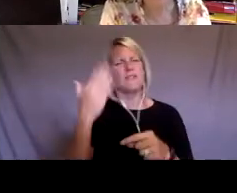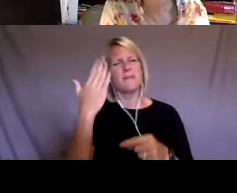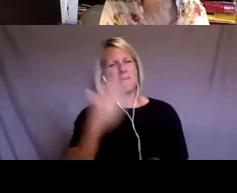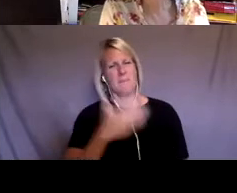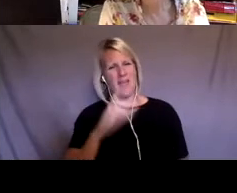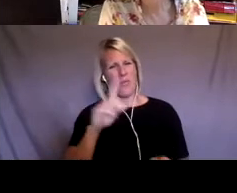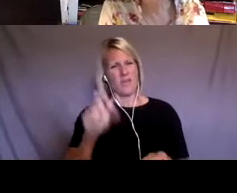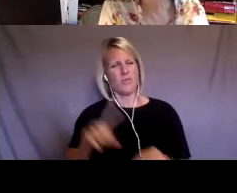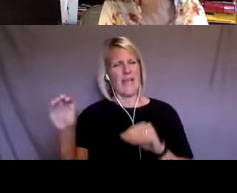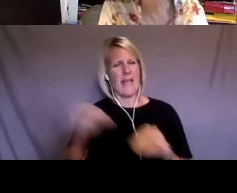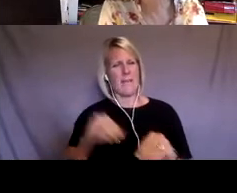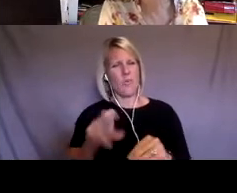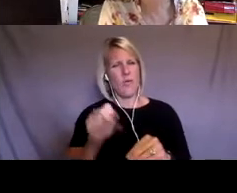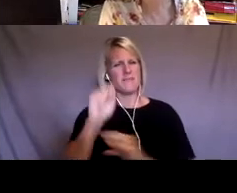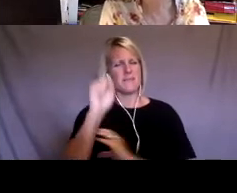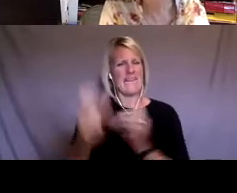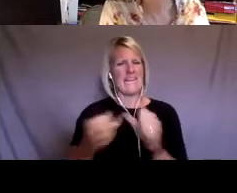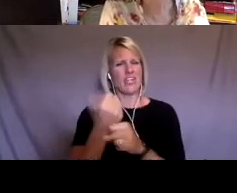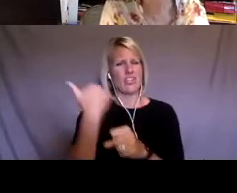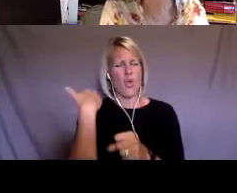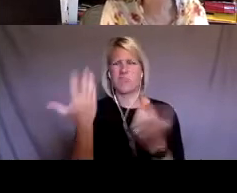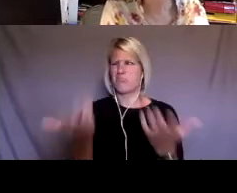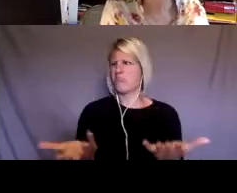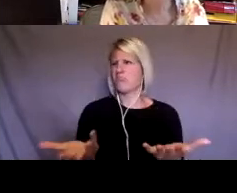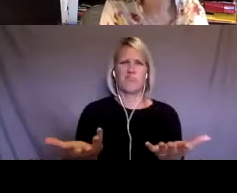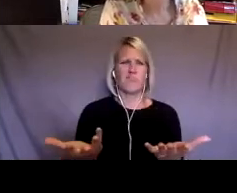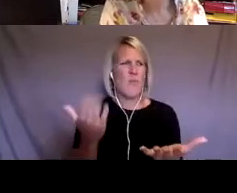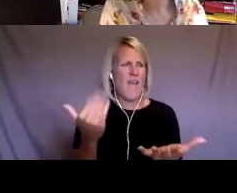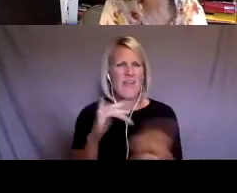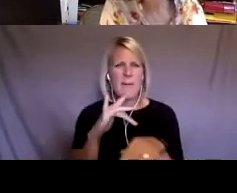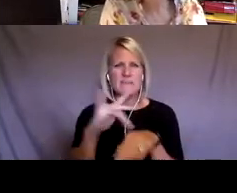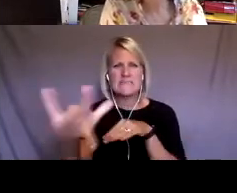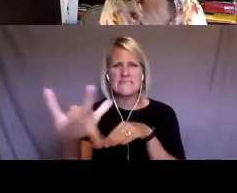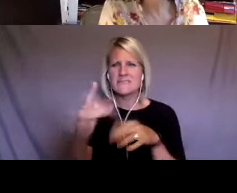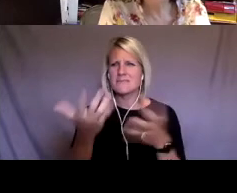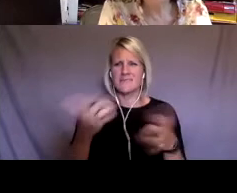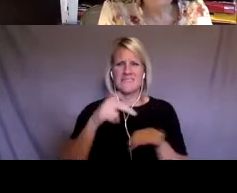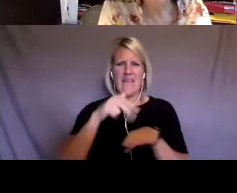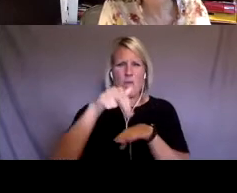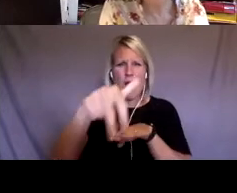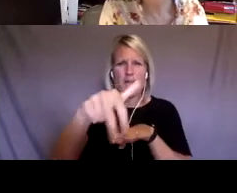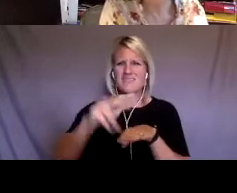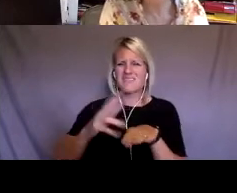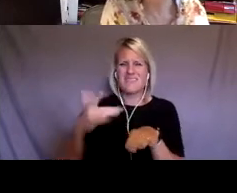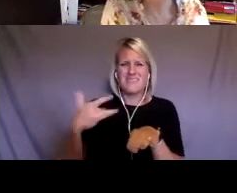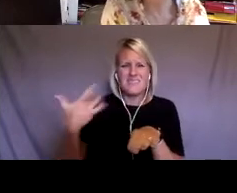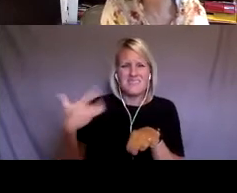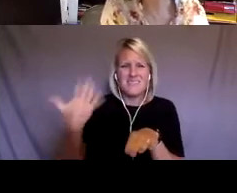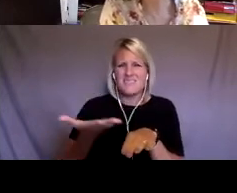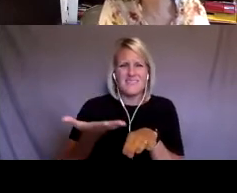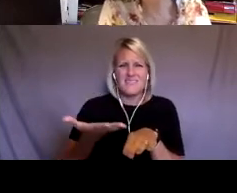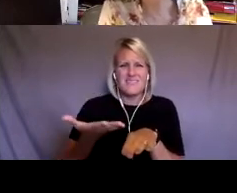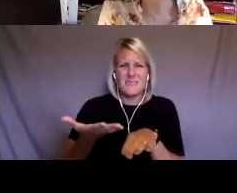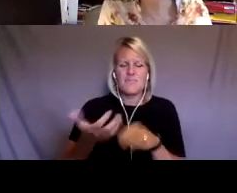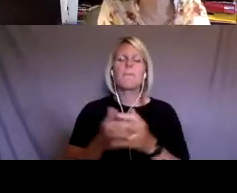ago, while US sidewalks are empty. So I want to turn to the second part of my talk, because